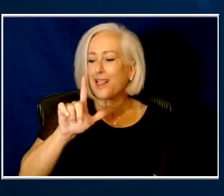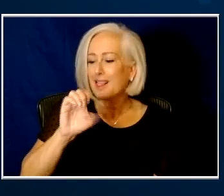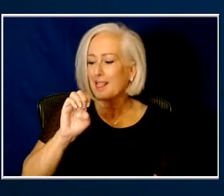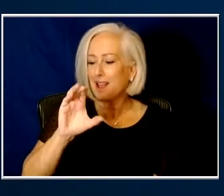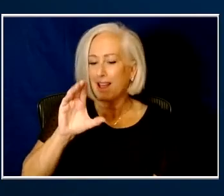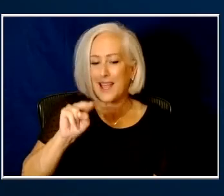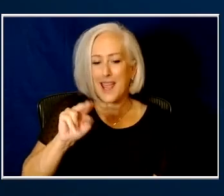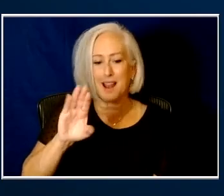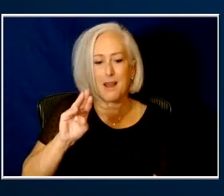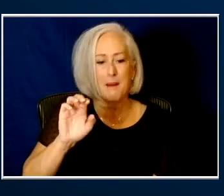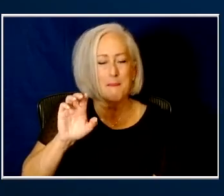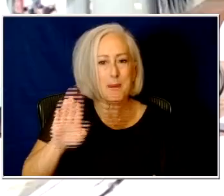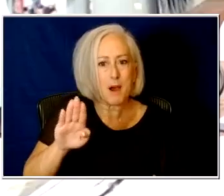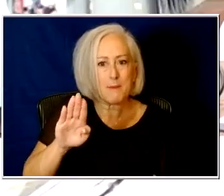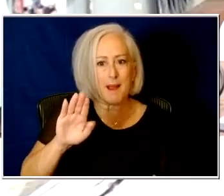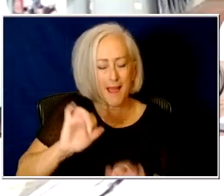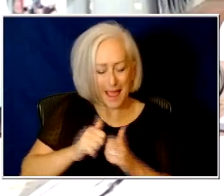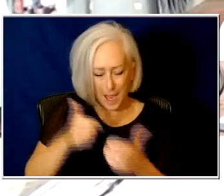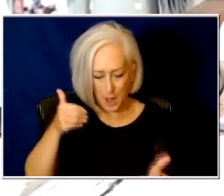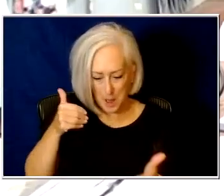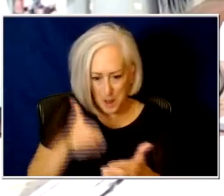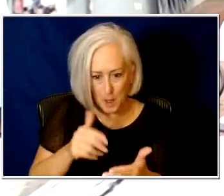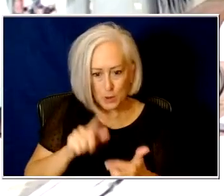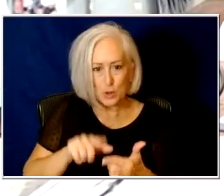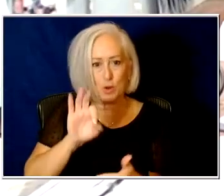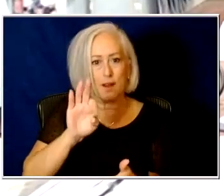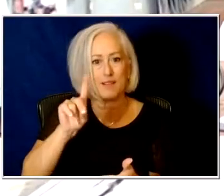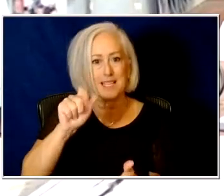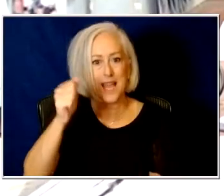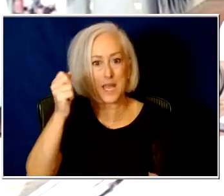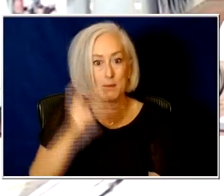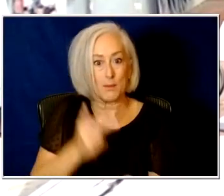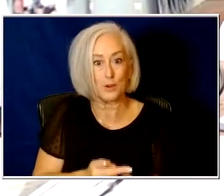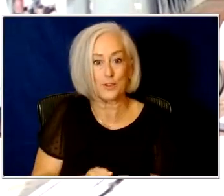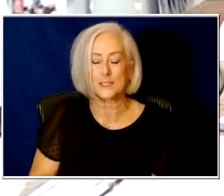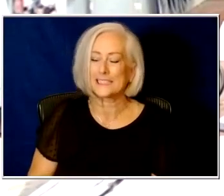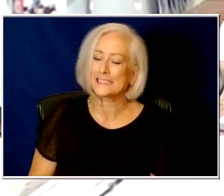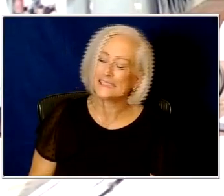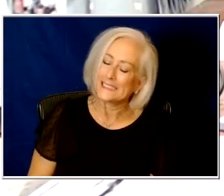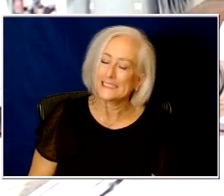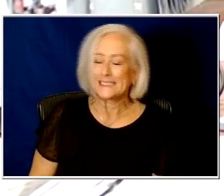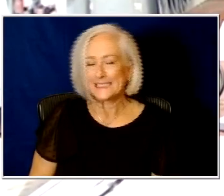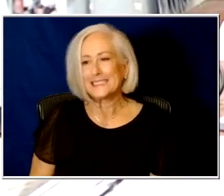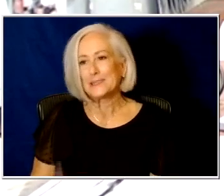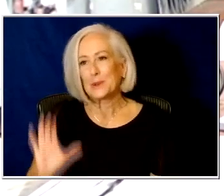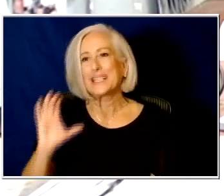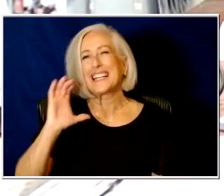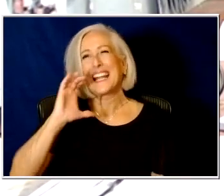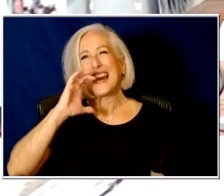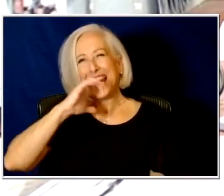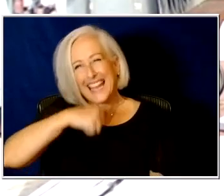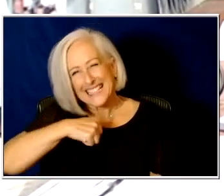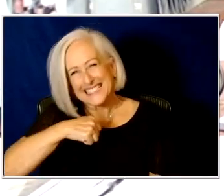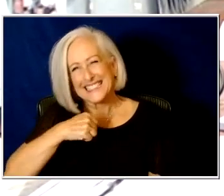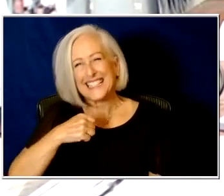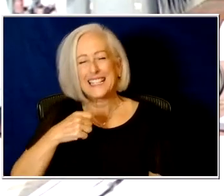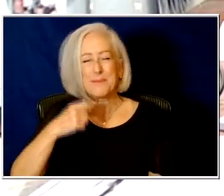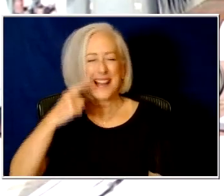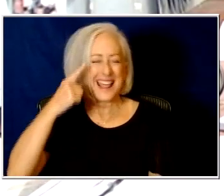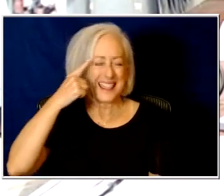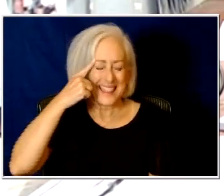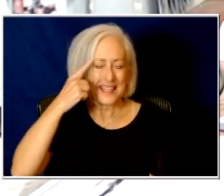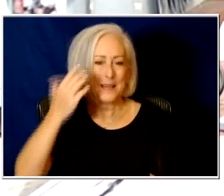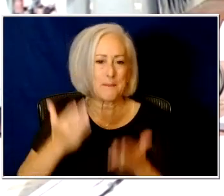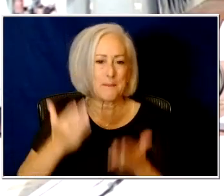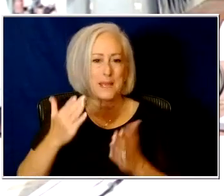approval? Yeah, that we're again speculating, but they should have an initial ruling on it